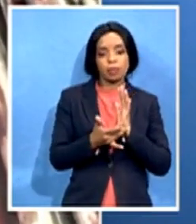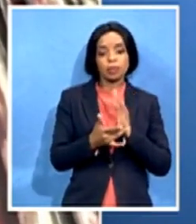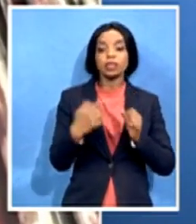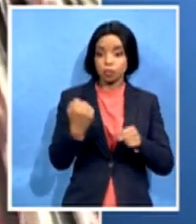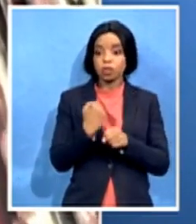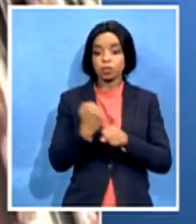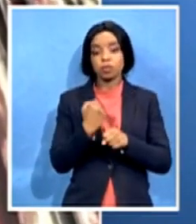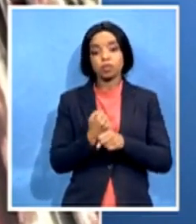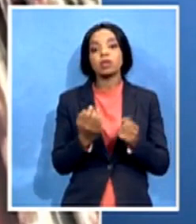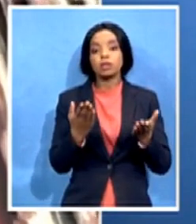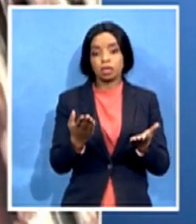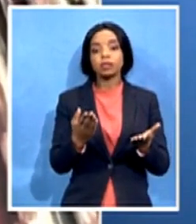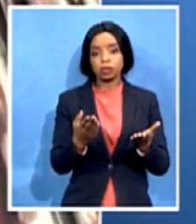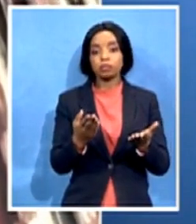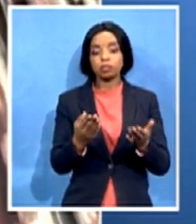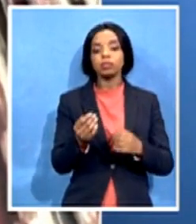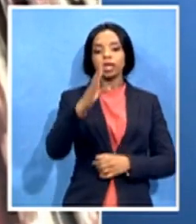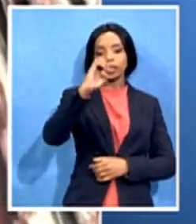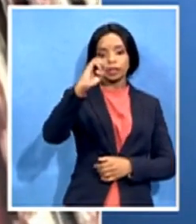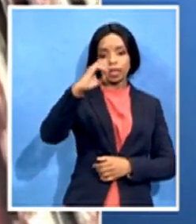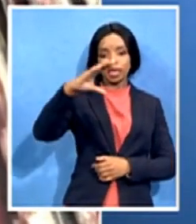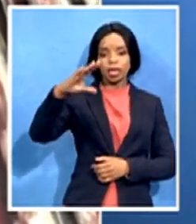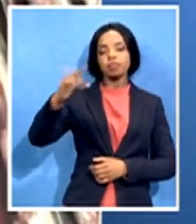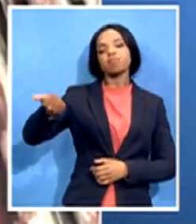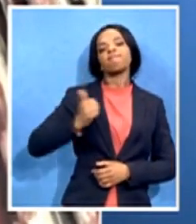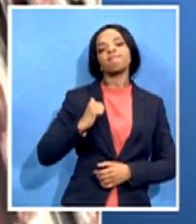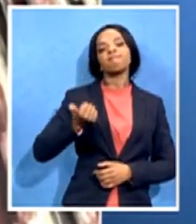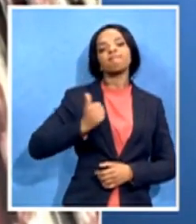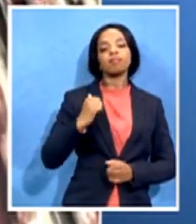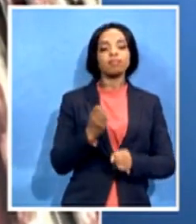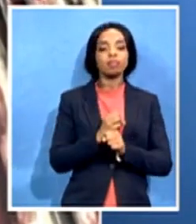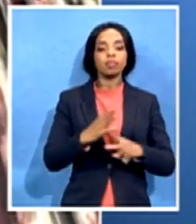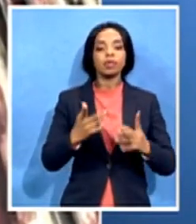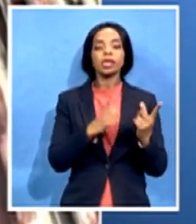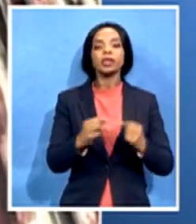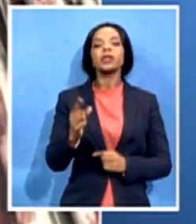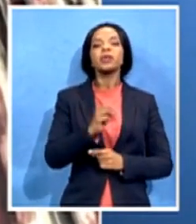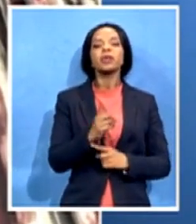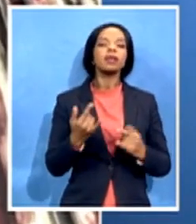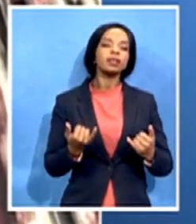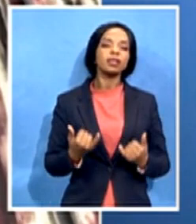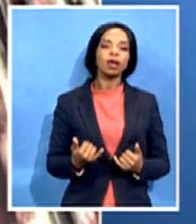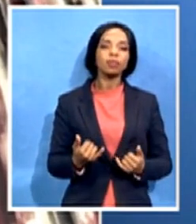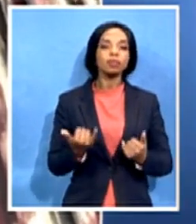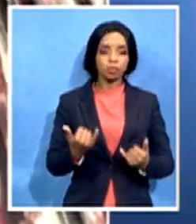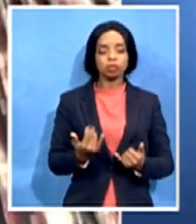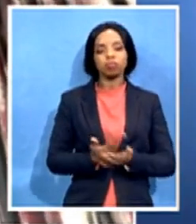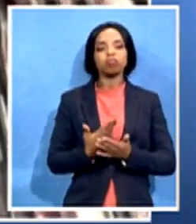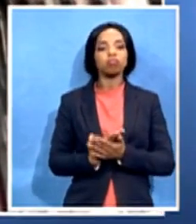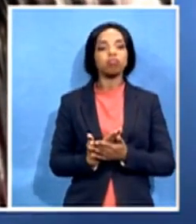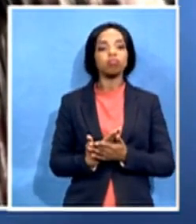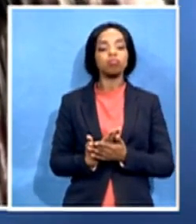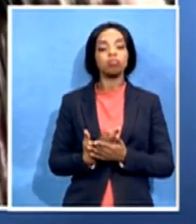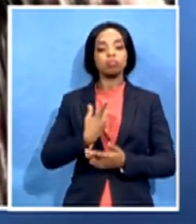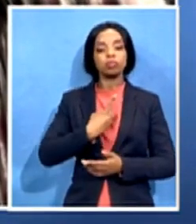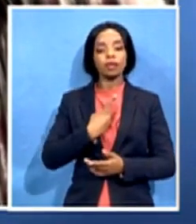to pilot that traceability system themselves. I read that the manner in